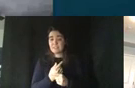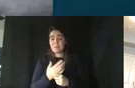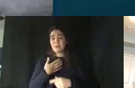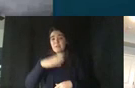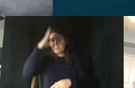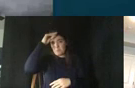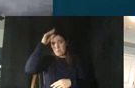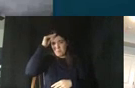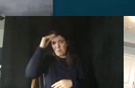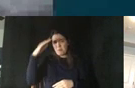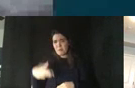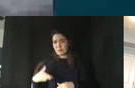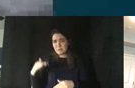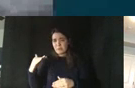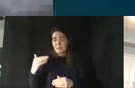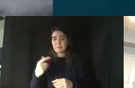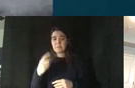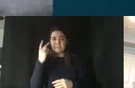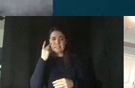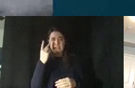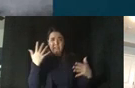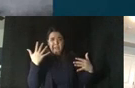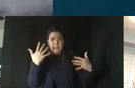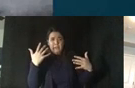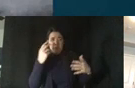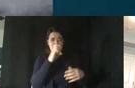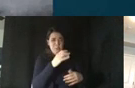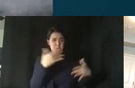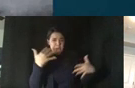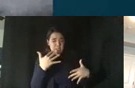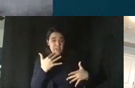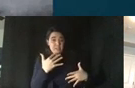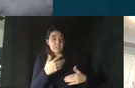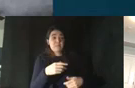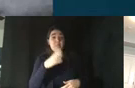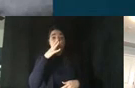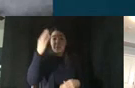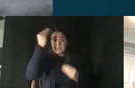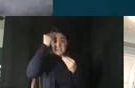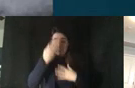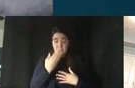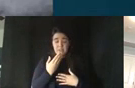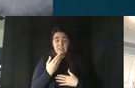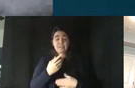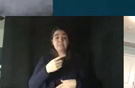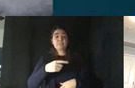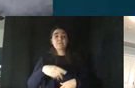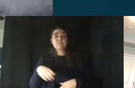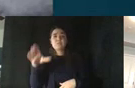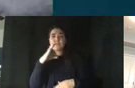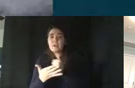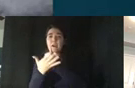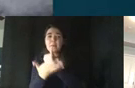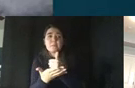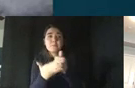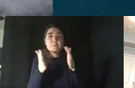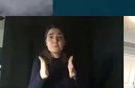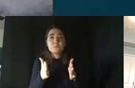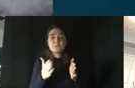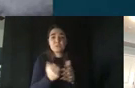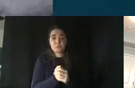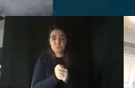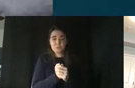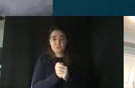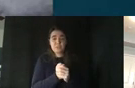mother would say to me, "Look for the helpers. You will always find people who are helping." To this day, especially in times of disaster, I remember my mother's words,